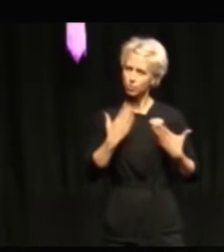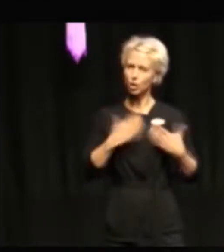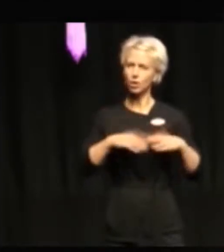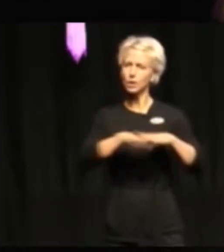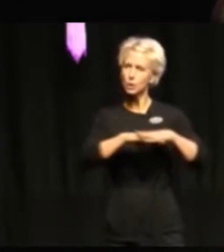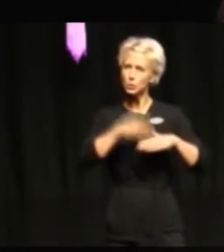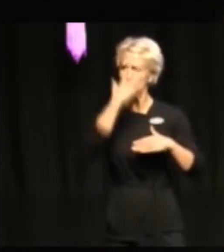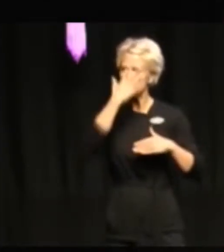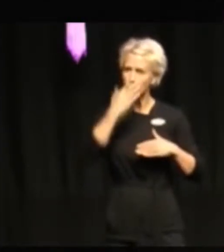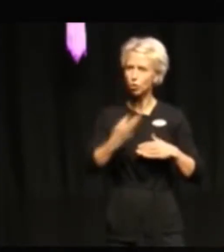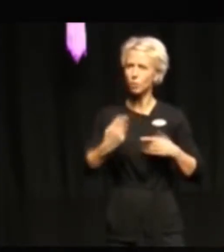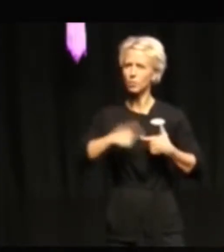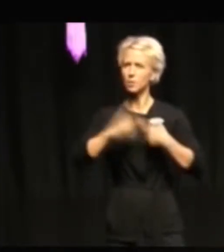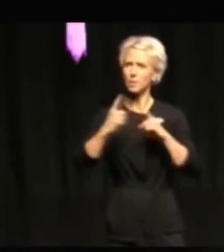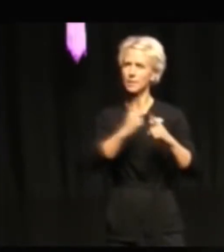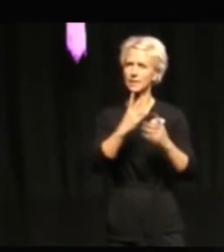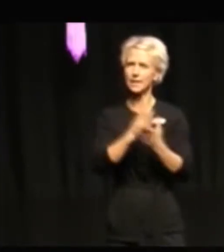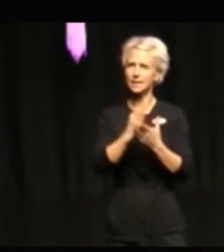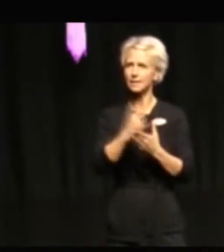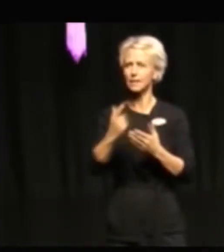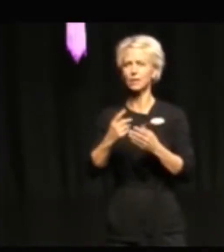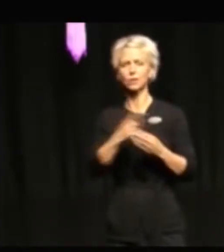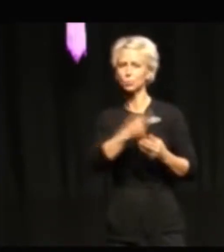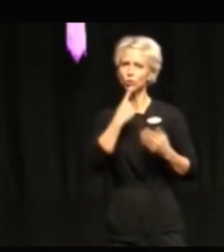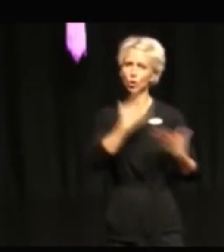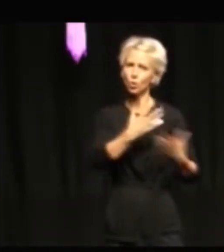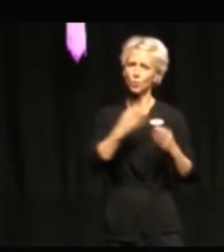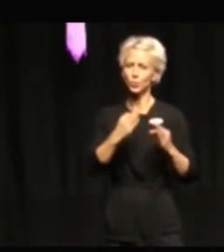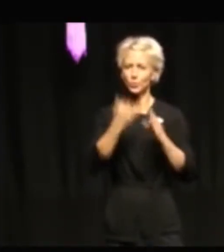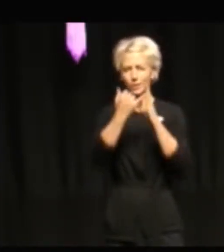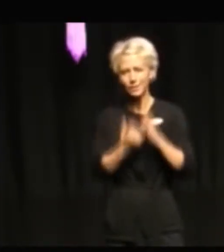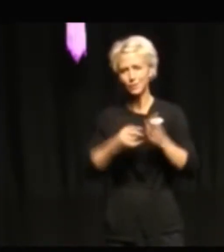basic knowledge about human rights and how the system works.